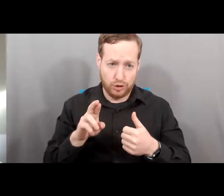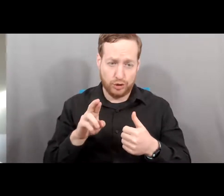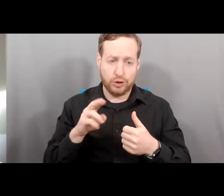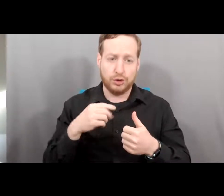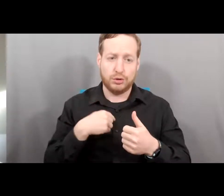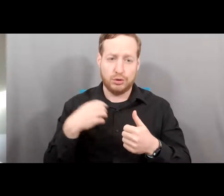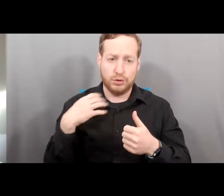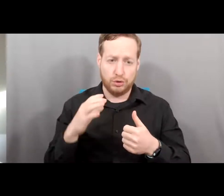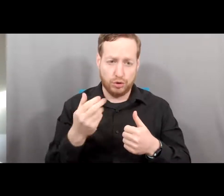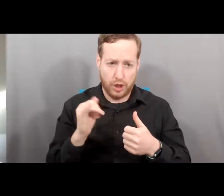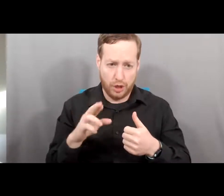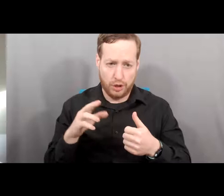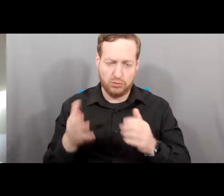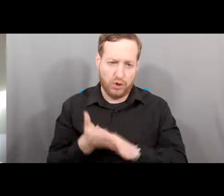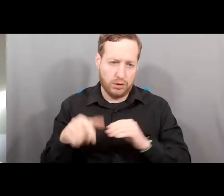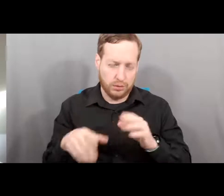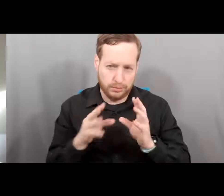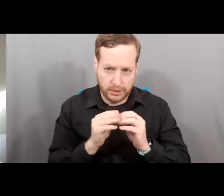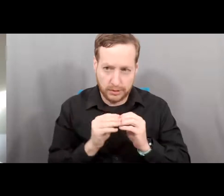we have Tim Riker,